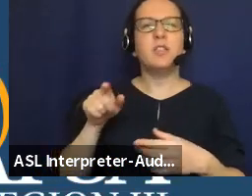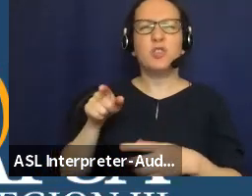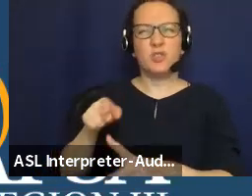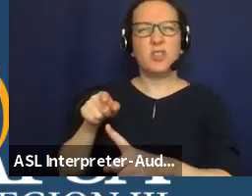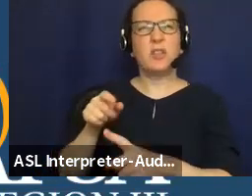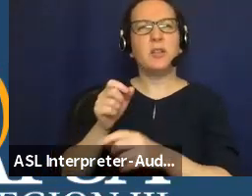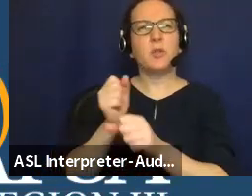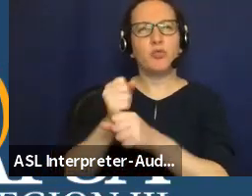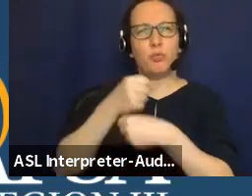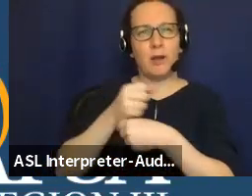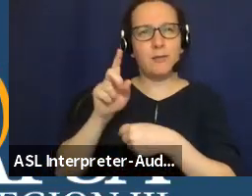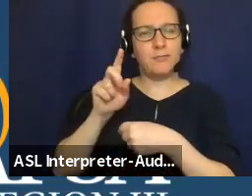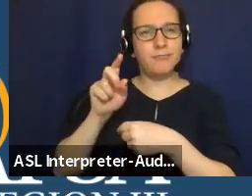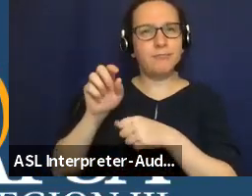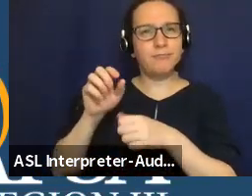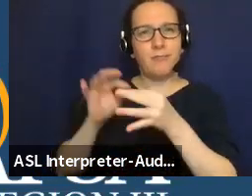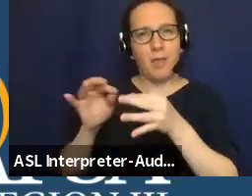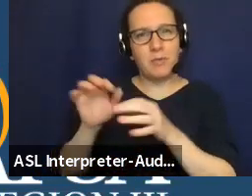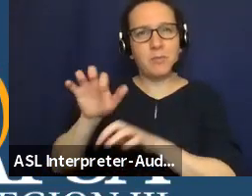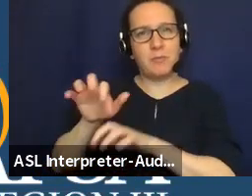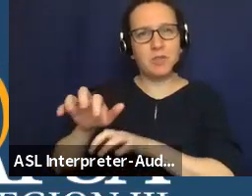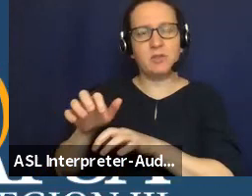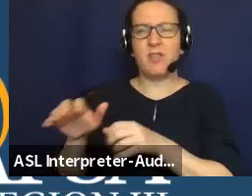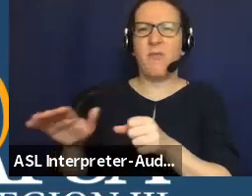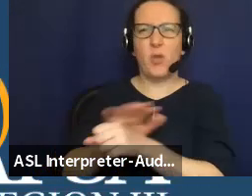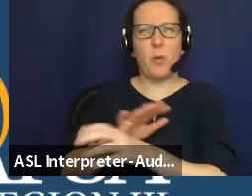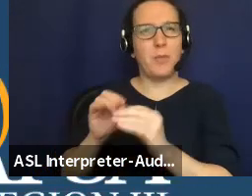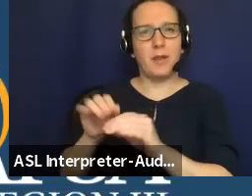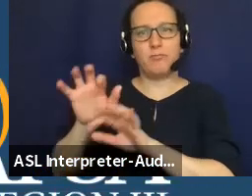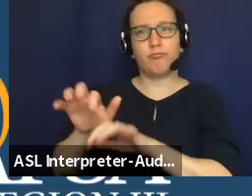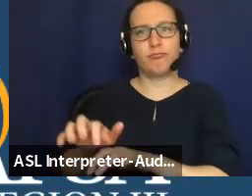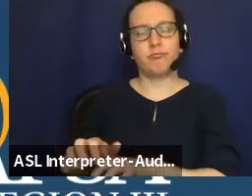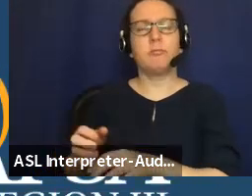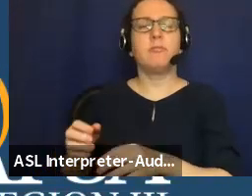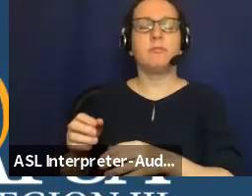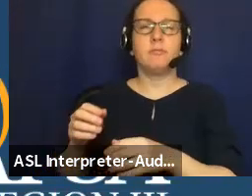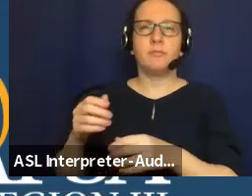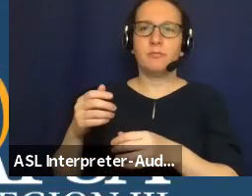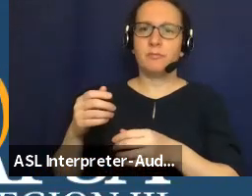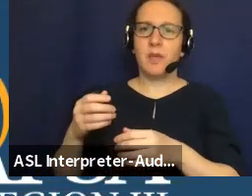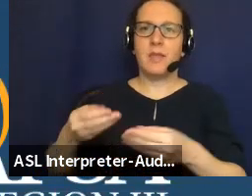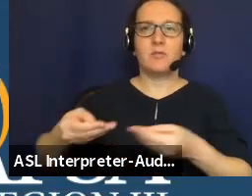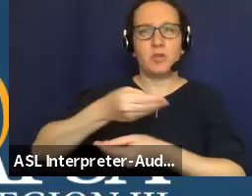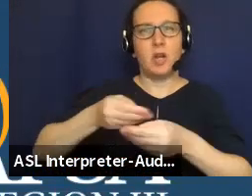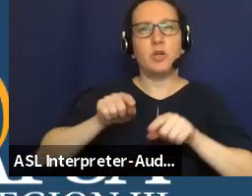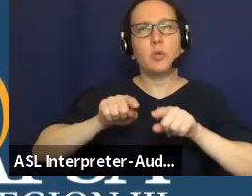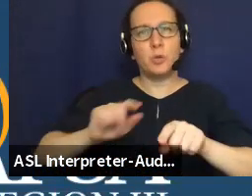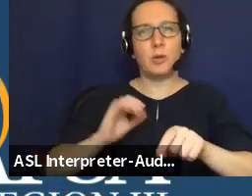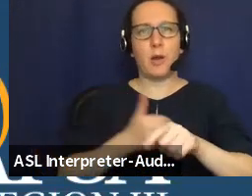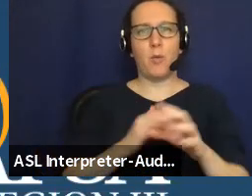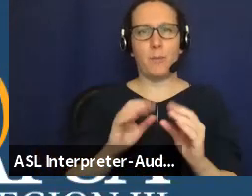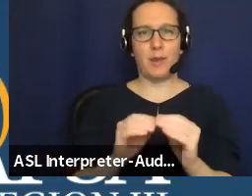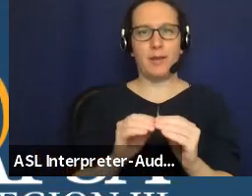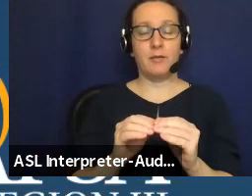and transcribed our full meeting over this Google Doc that we were able to share during our meeting. So this is